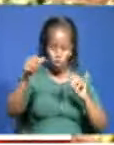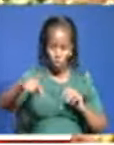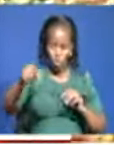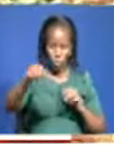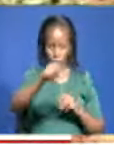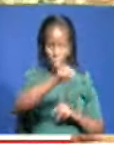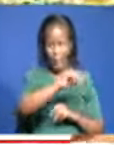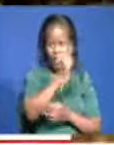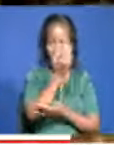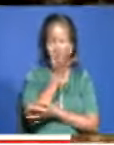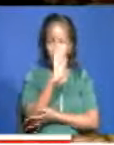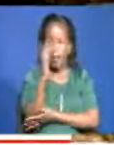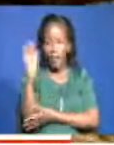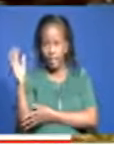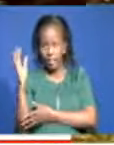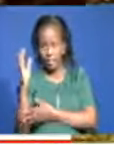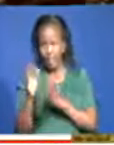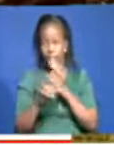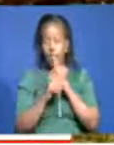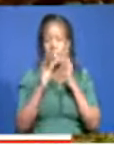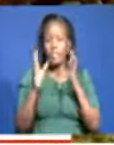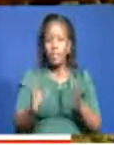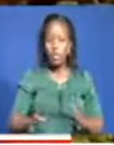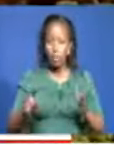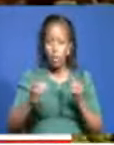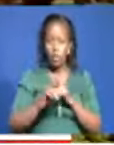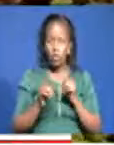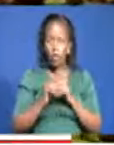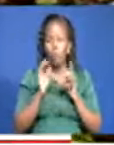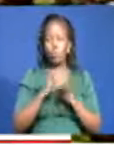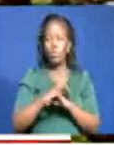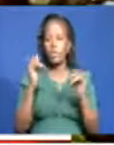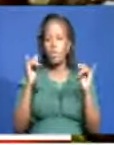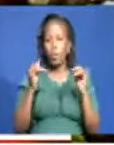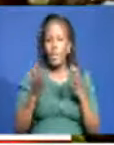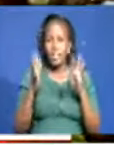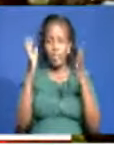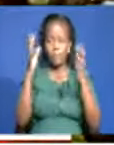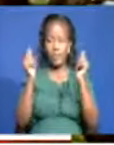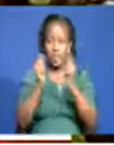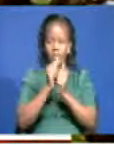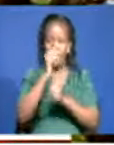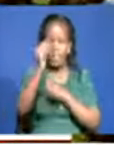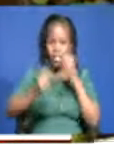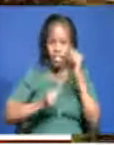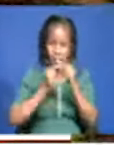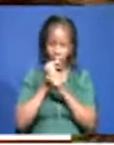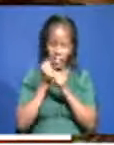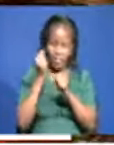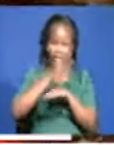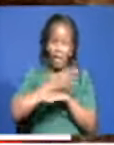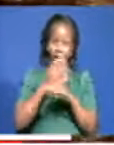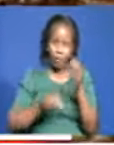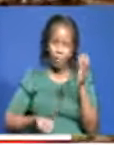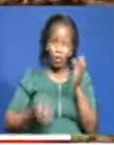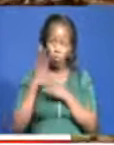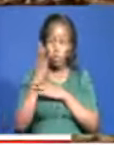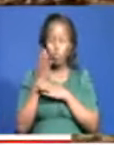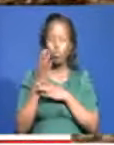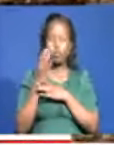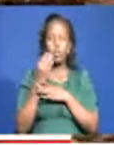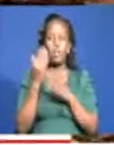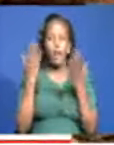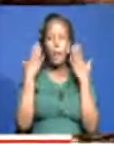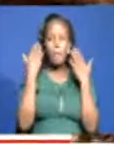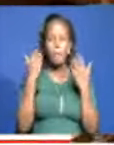The stakeholders, who also cleaned the stream while marking 10 years since the start of the environmental court in Meru local, they urged Kenyans